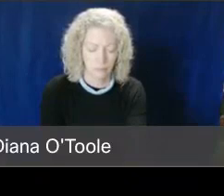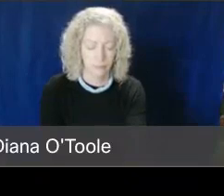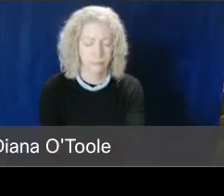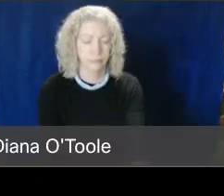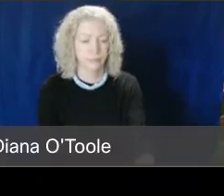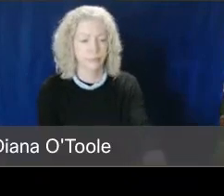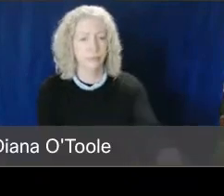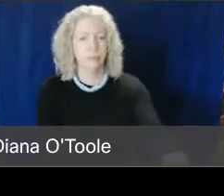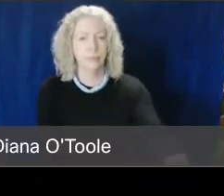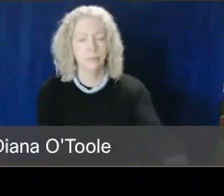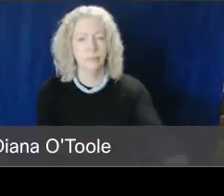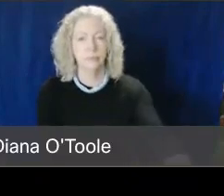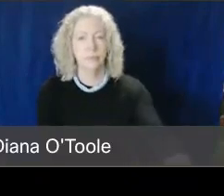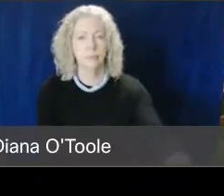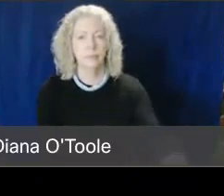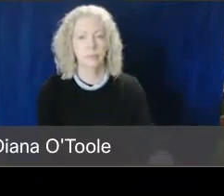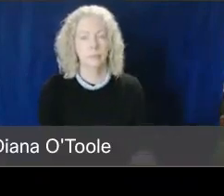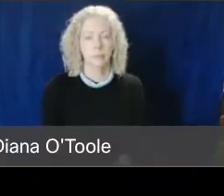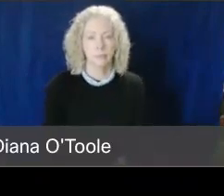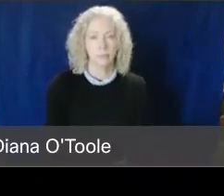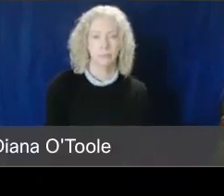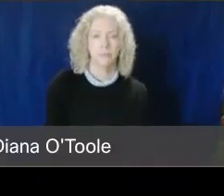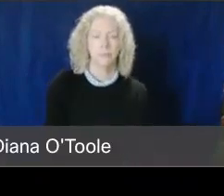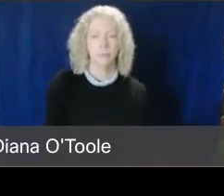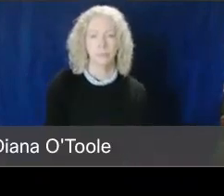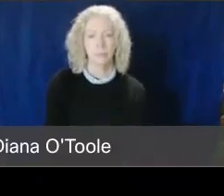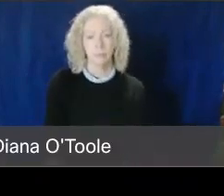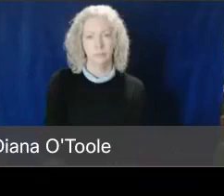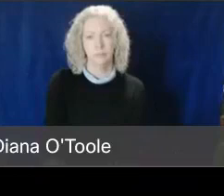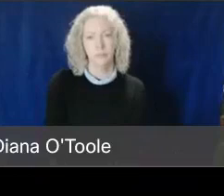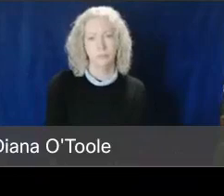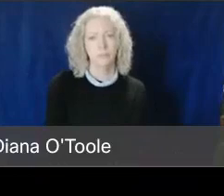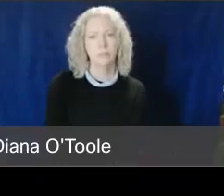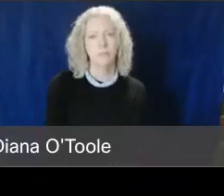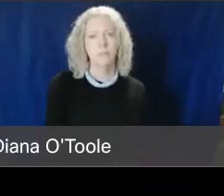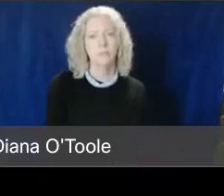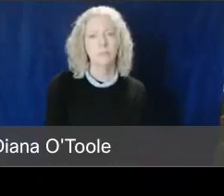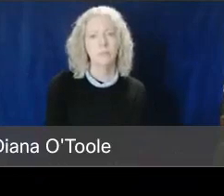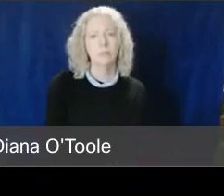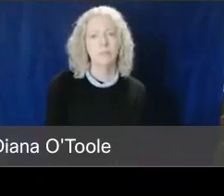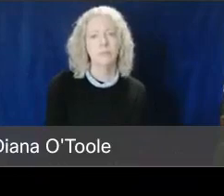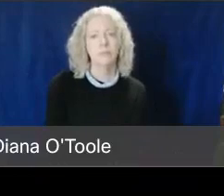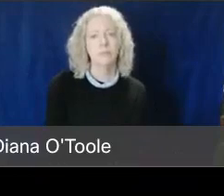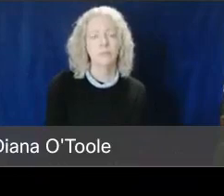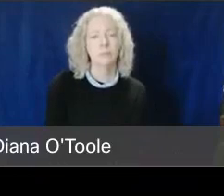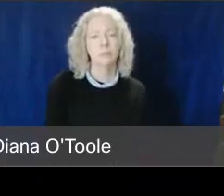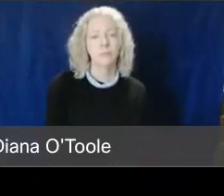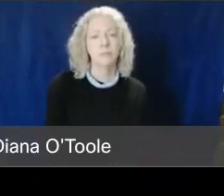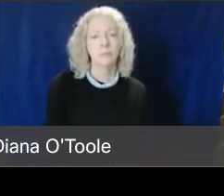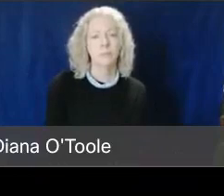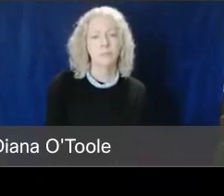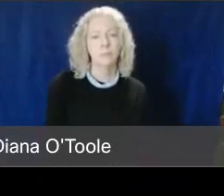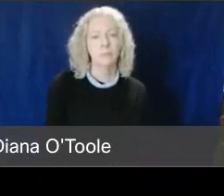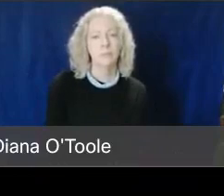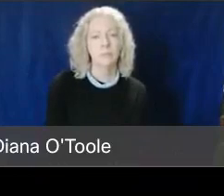services side. And very importantly, there's what goes on in our classrooms. It really impacts retention. I think high impact